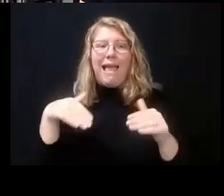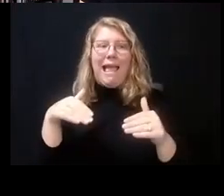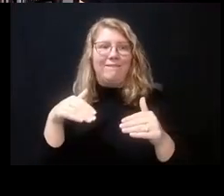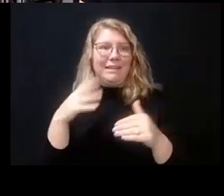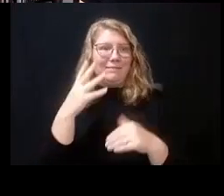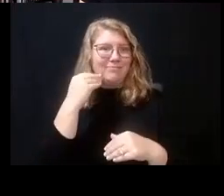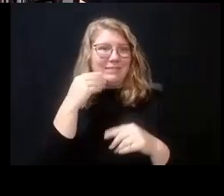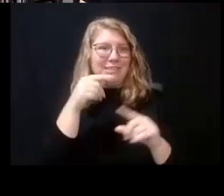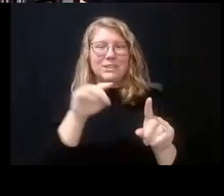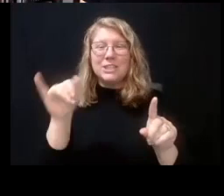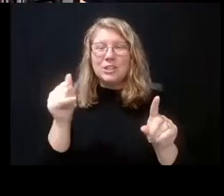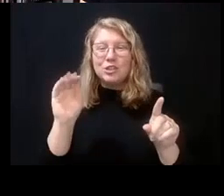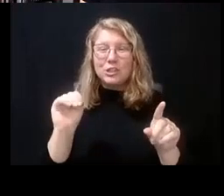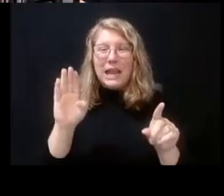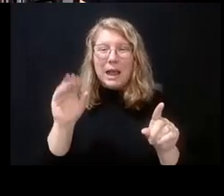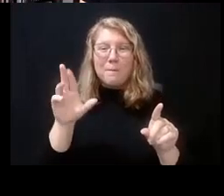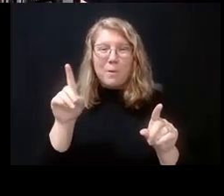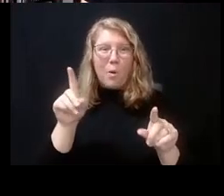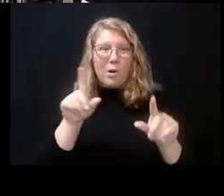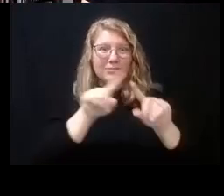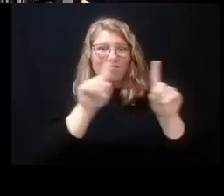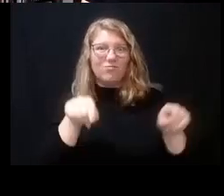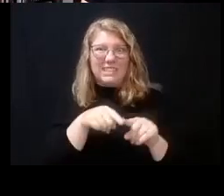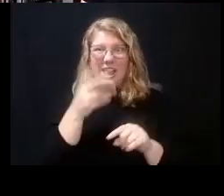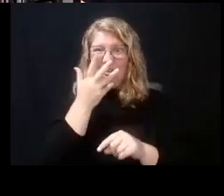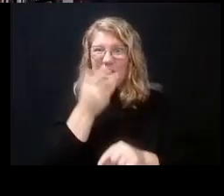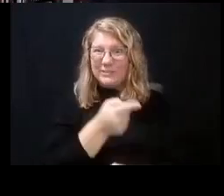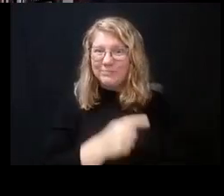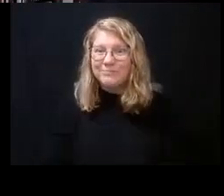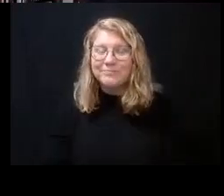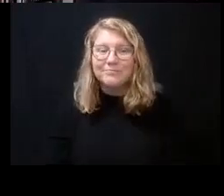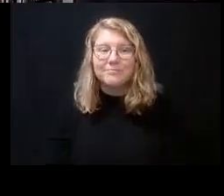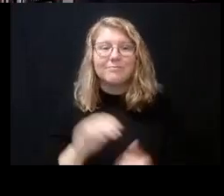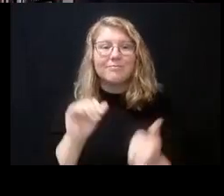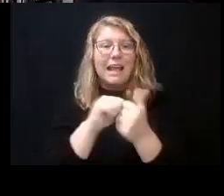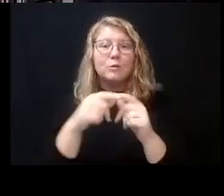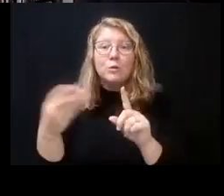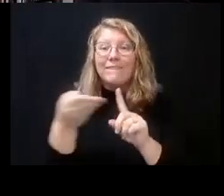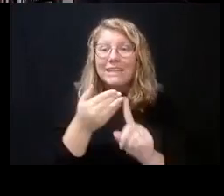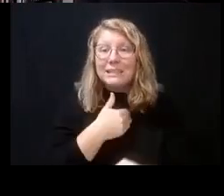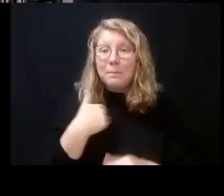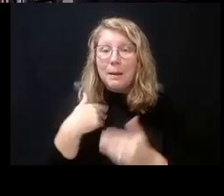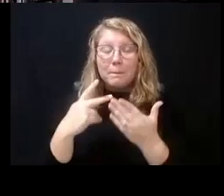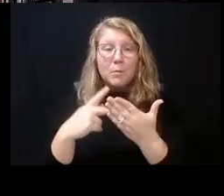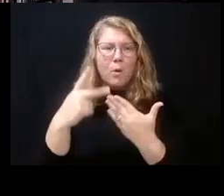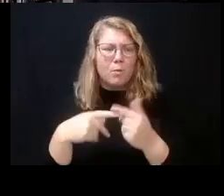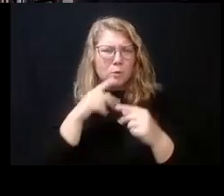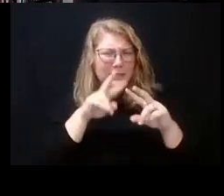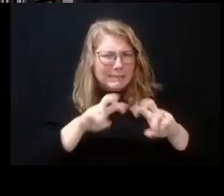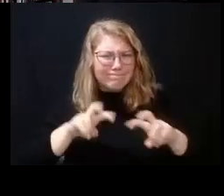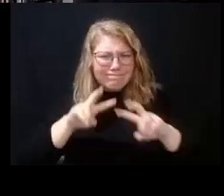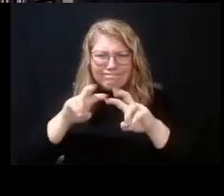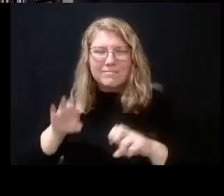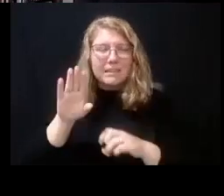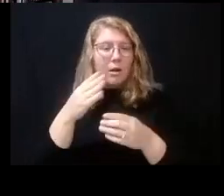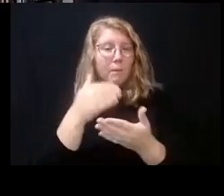Jamboard, this is kind of what it looks like. How to convince member programs to reassess their budget and pay their